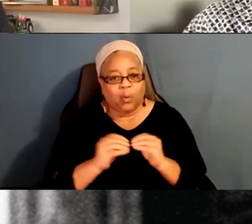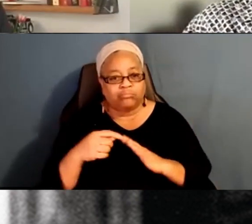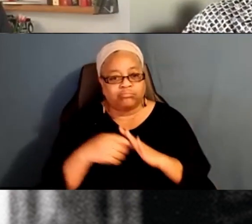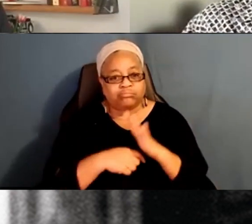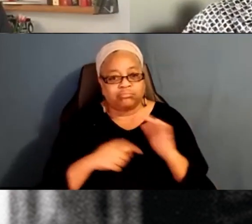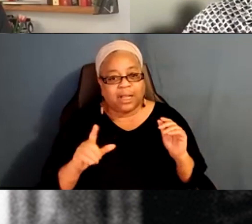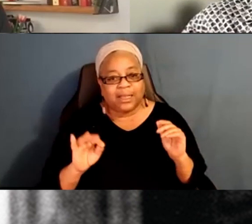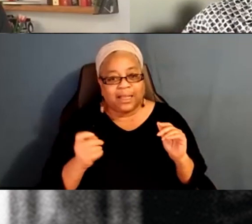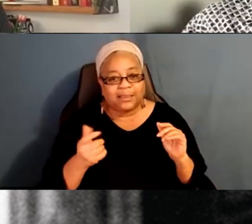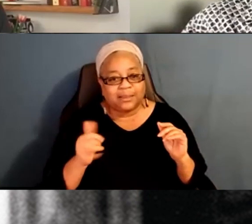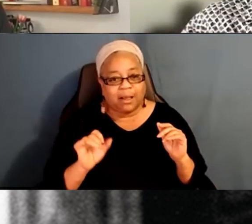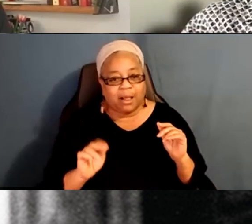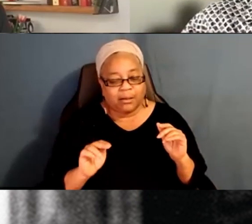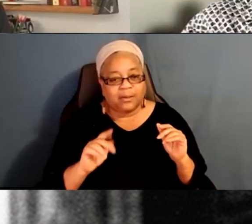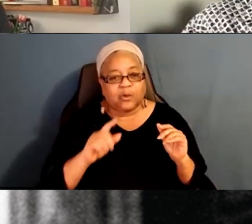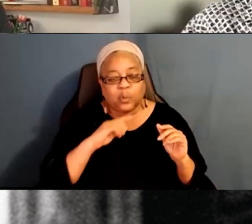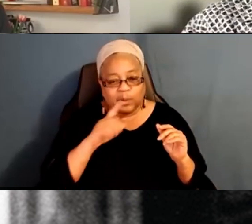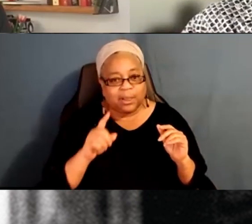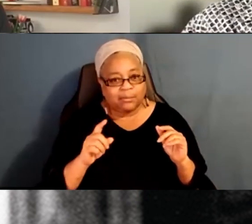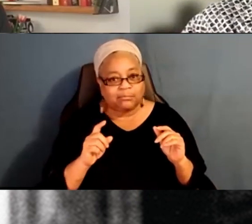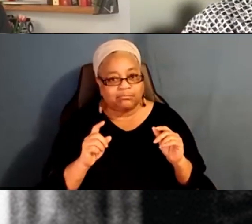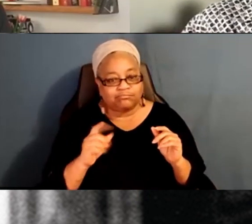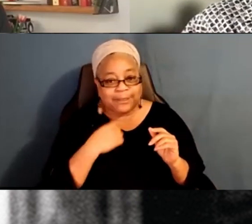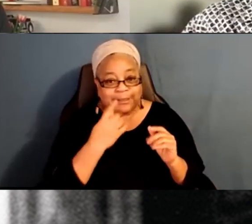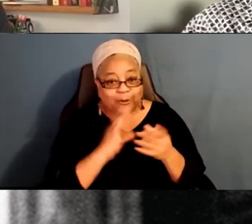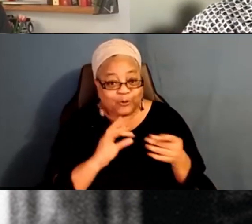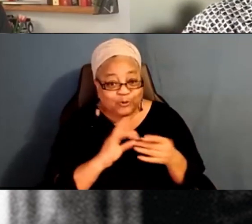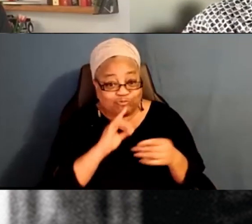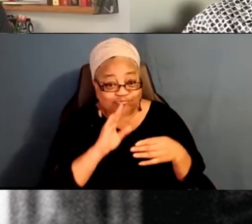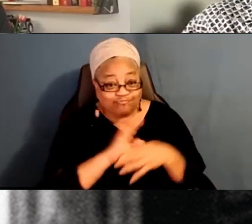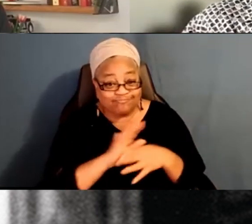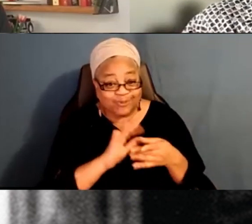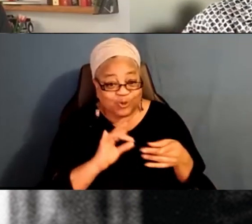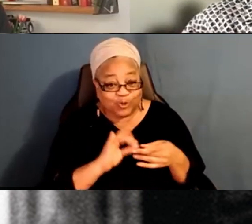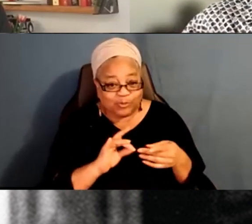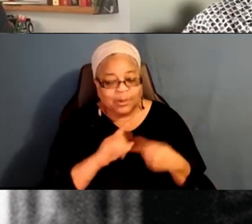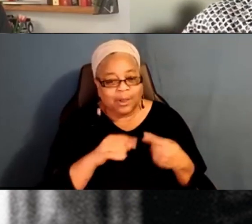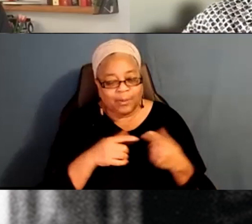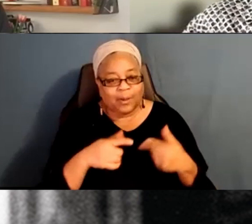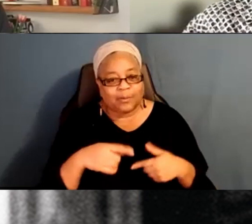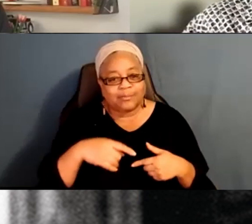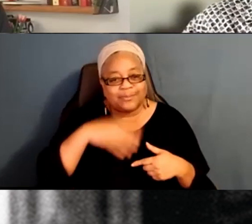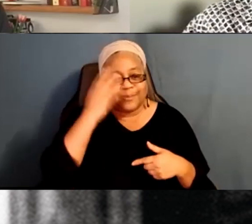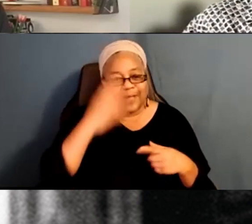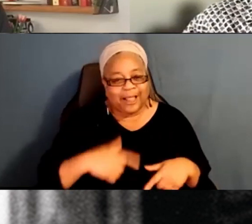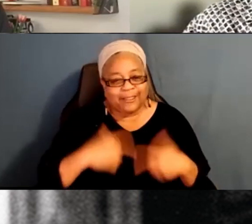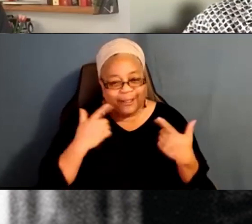account for the complexity of Black life in relationship to anti-Blackness at a completely